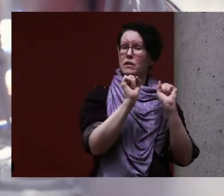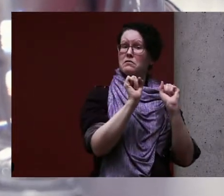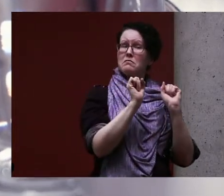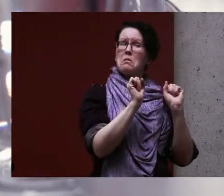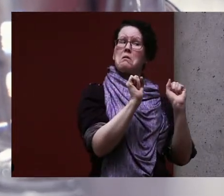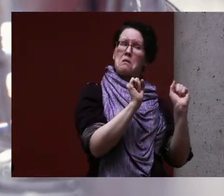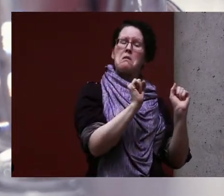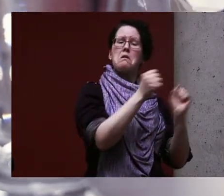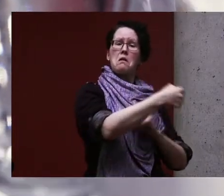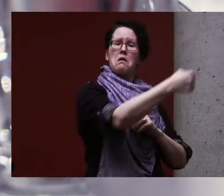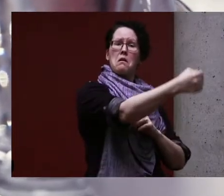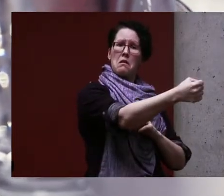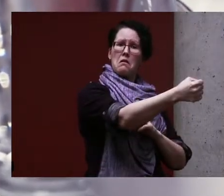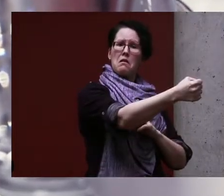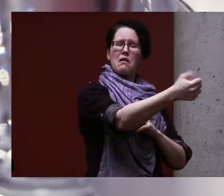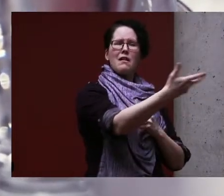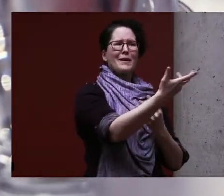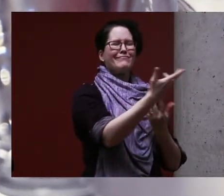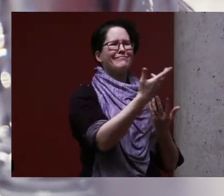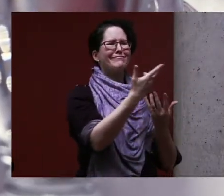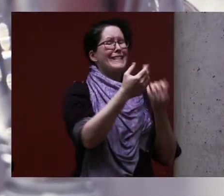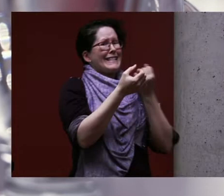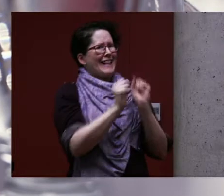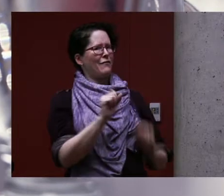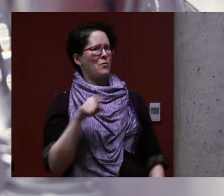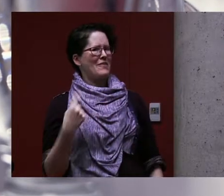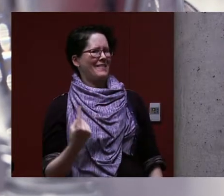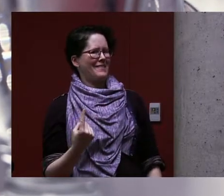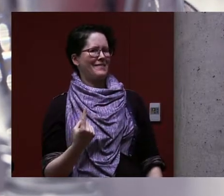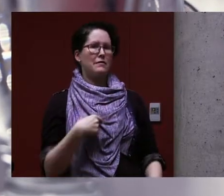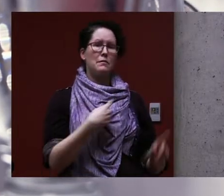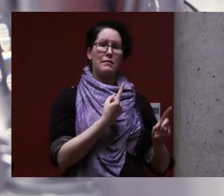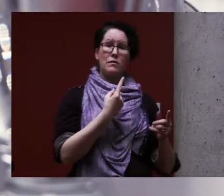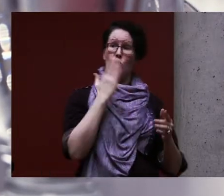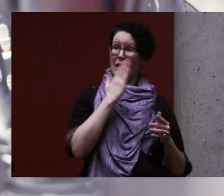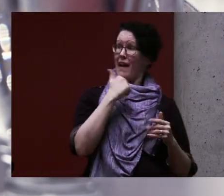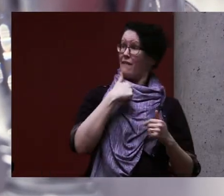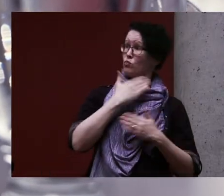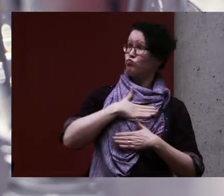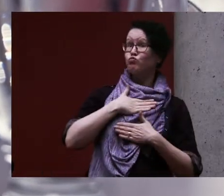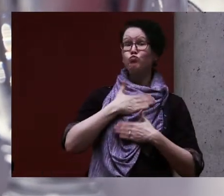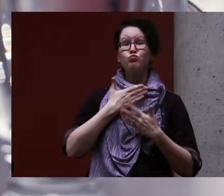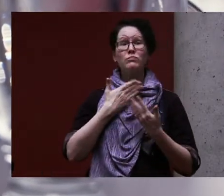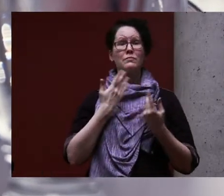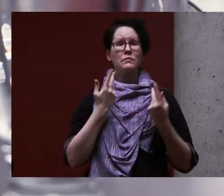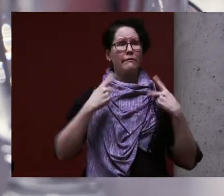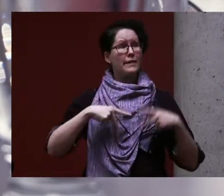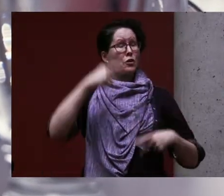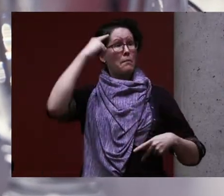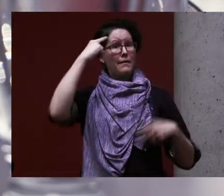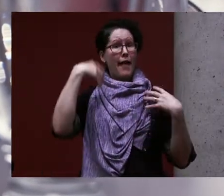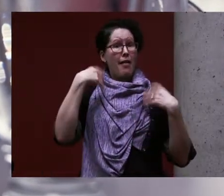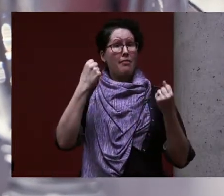home couldn't provide, though, to Laura was the stimulation that Laura requires for her physical and